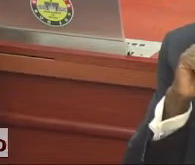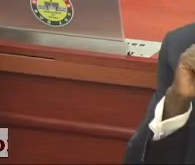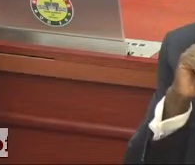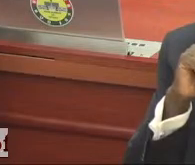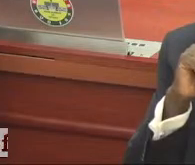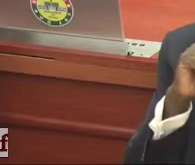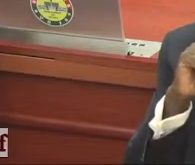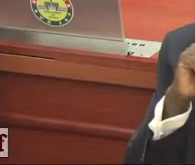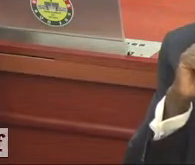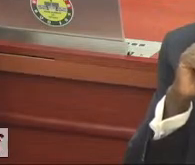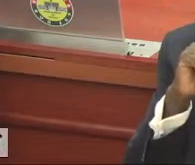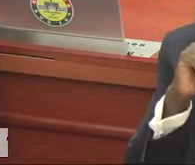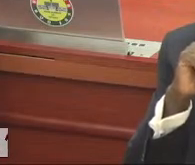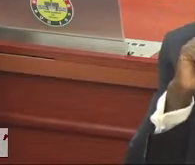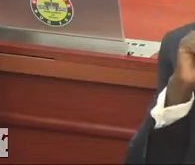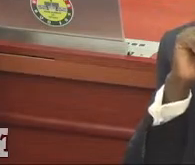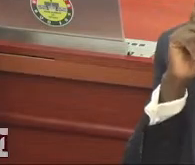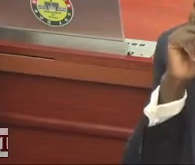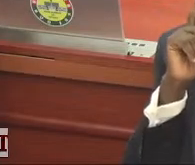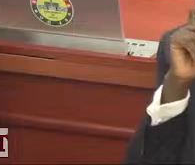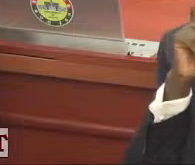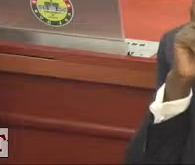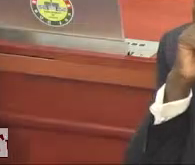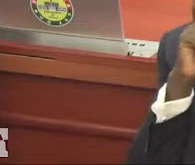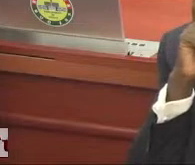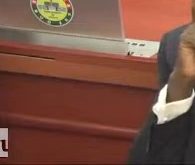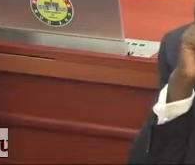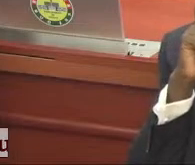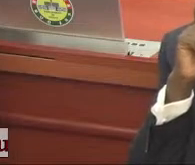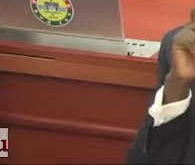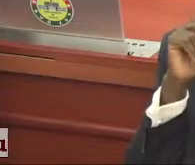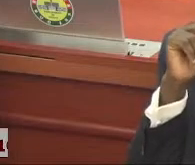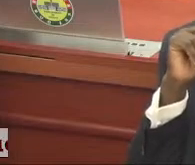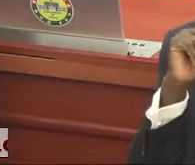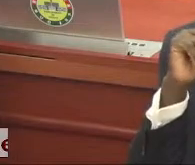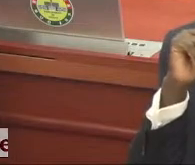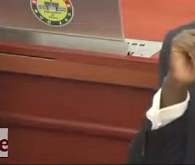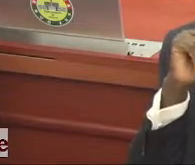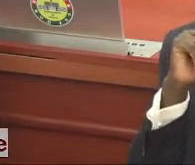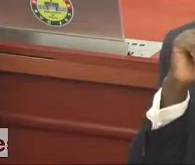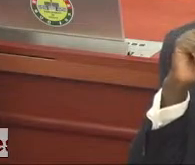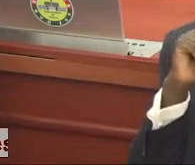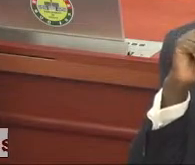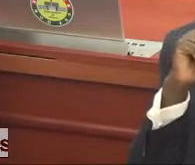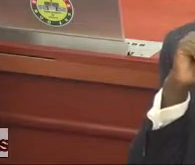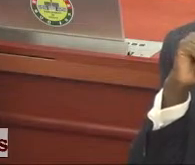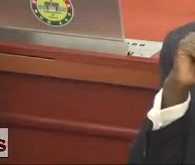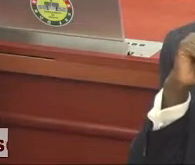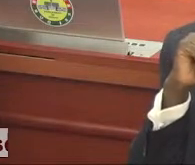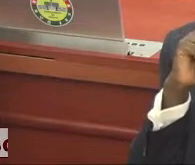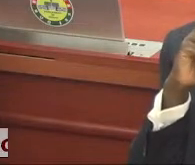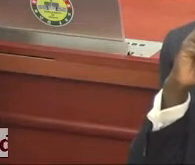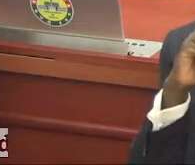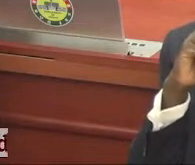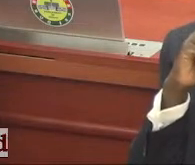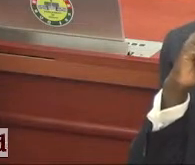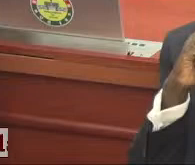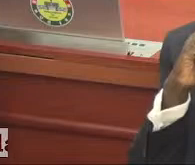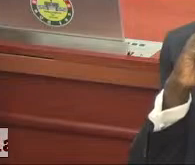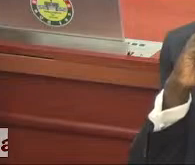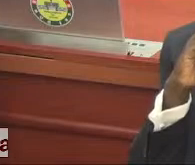and its various amendments spell out clearly the